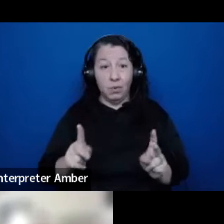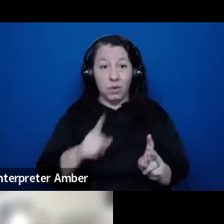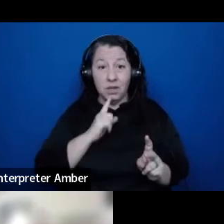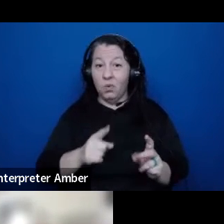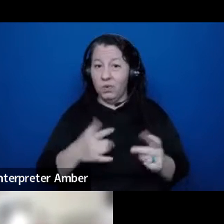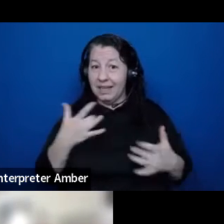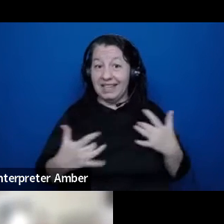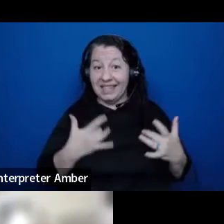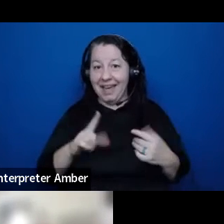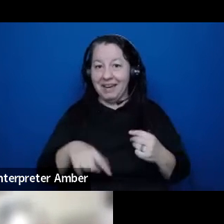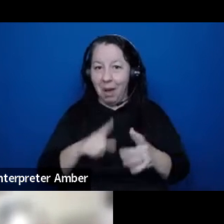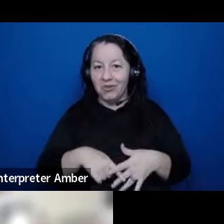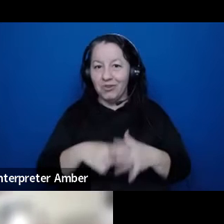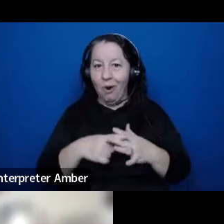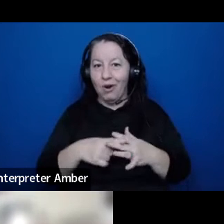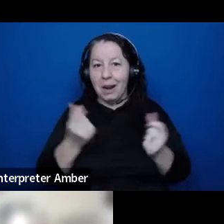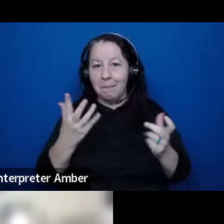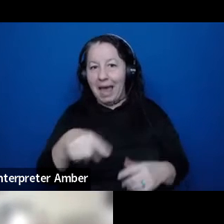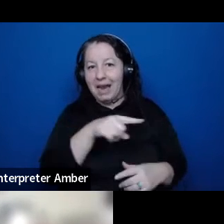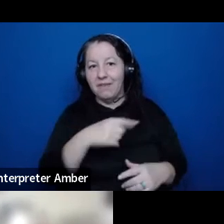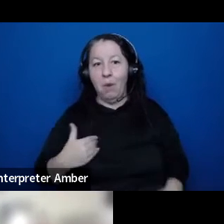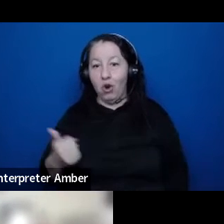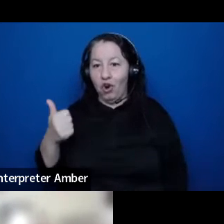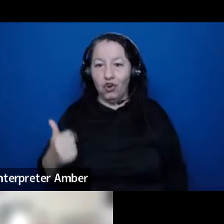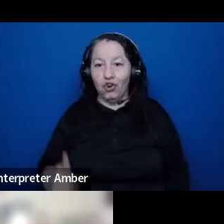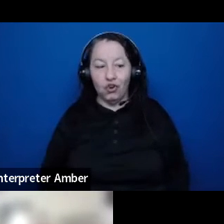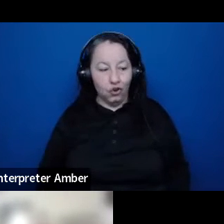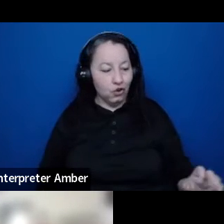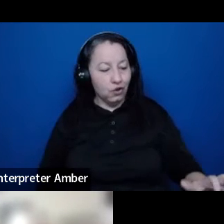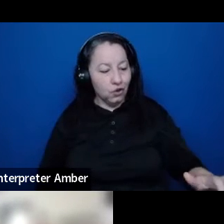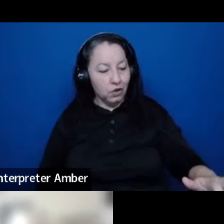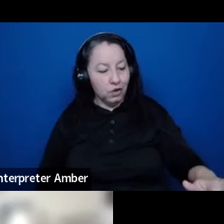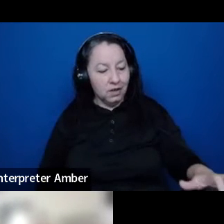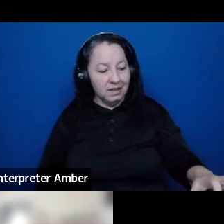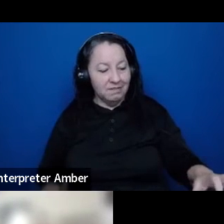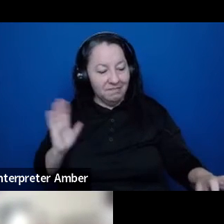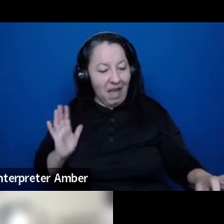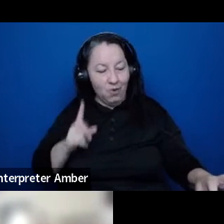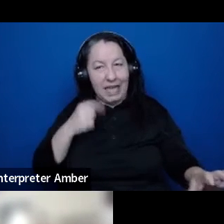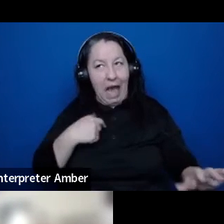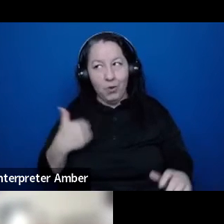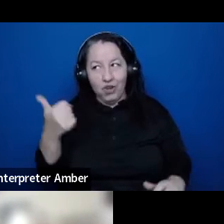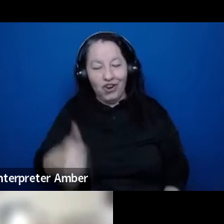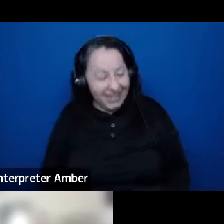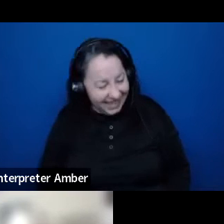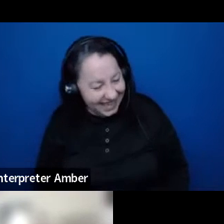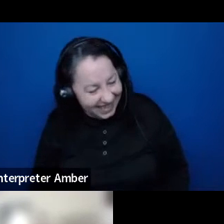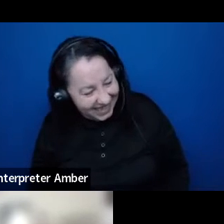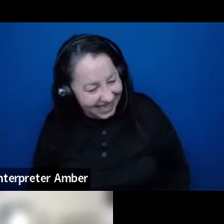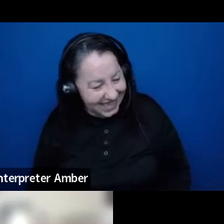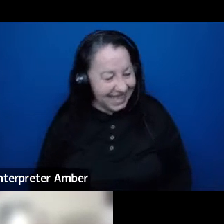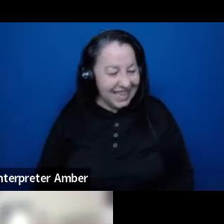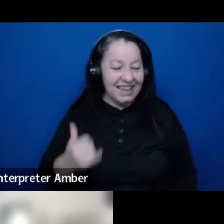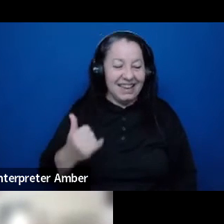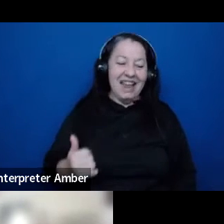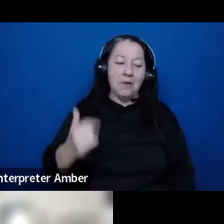about starting out. A lot of them are younger. I used to think I was young. Now I know I'm the old guard and that